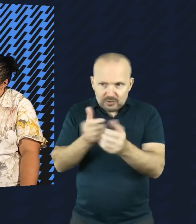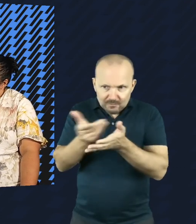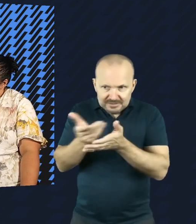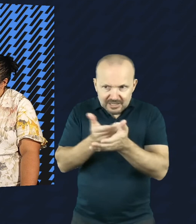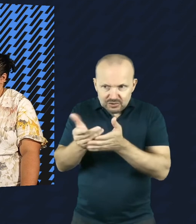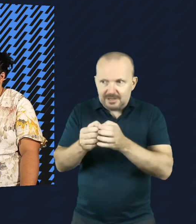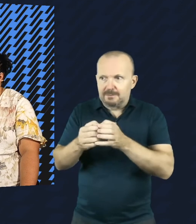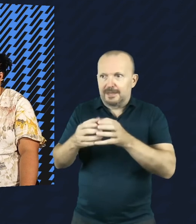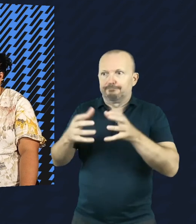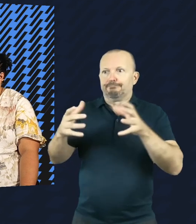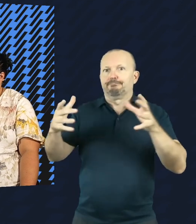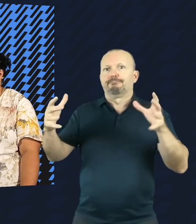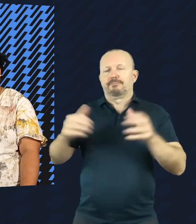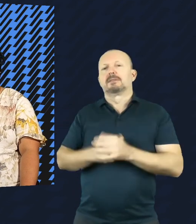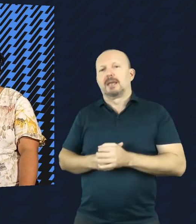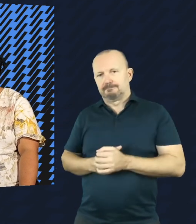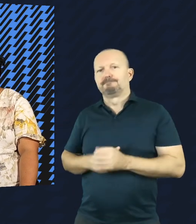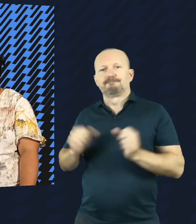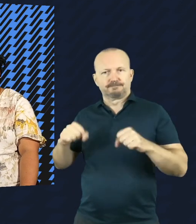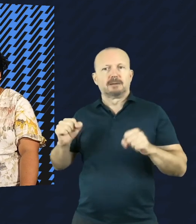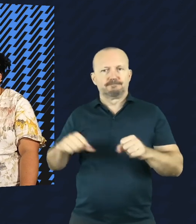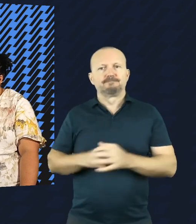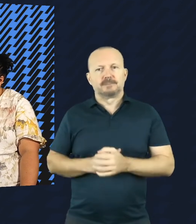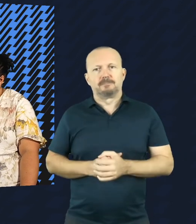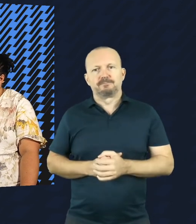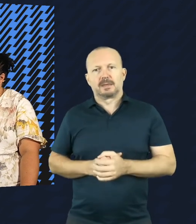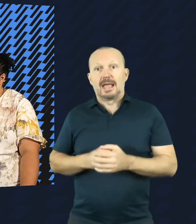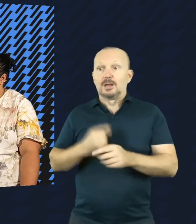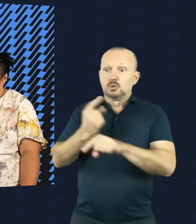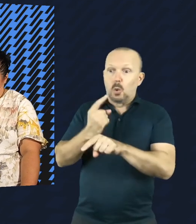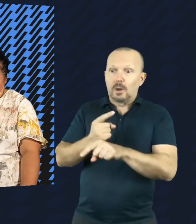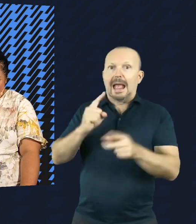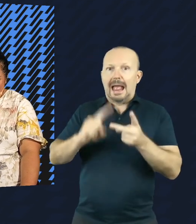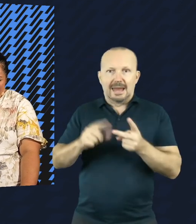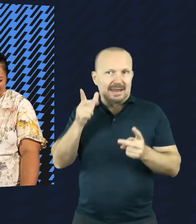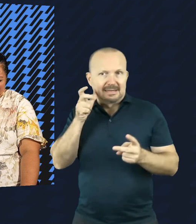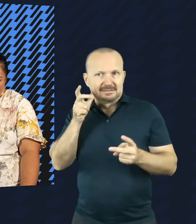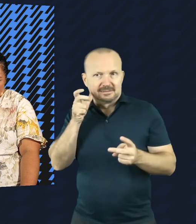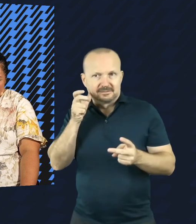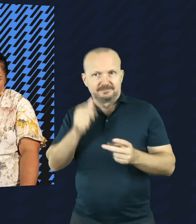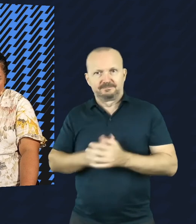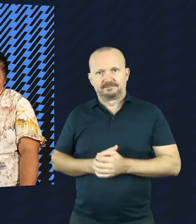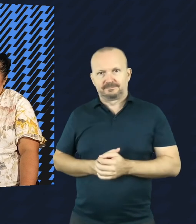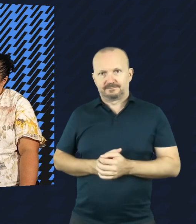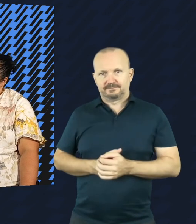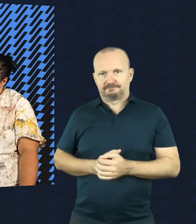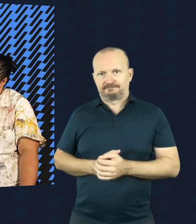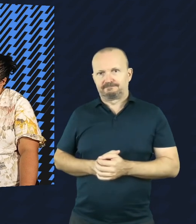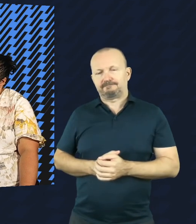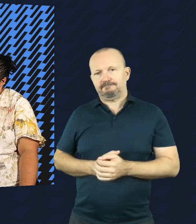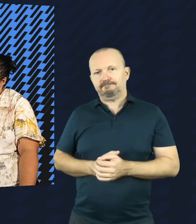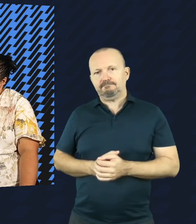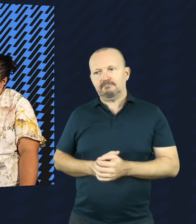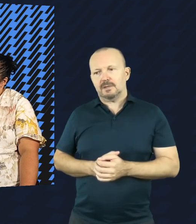time to talk. Listen. Oh, yeah. I mean, if there's anything that I've kind of